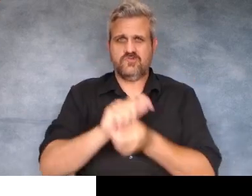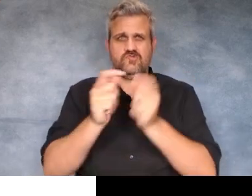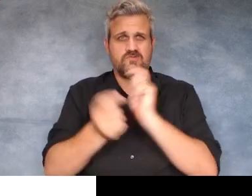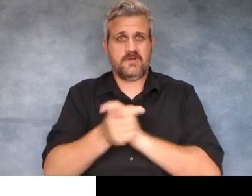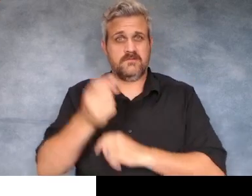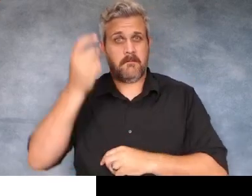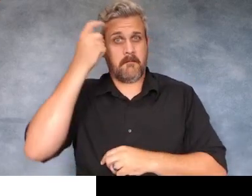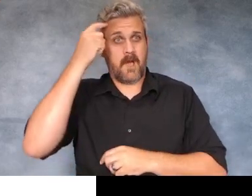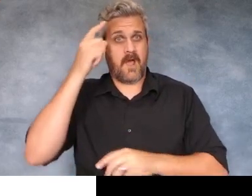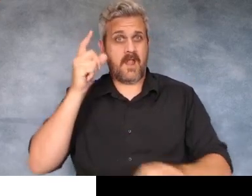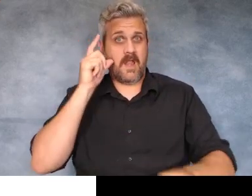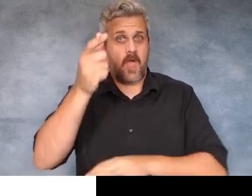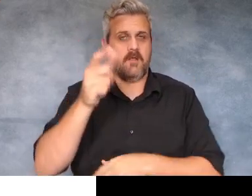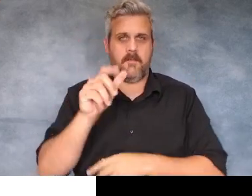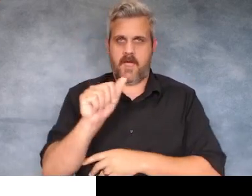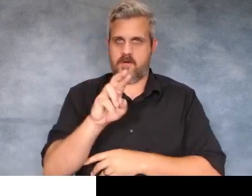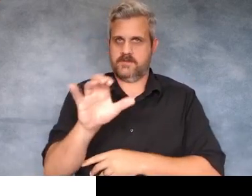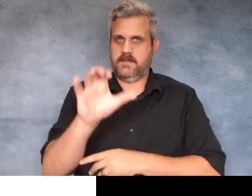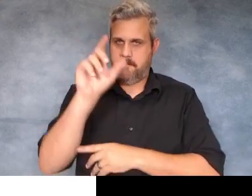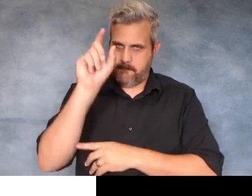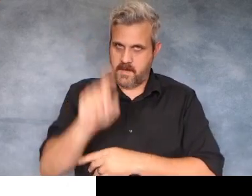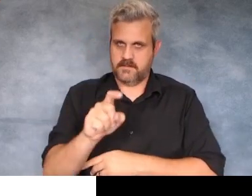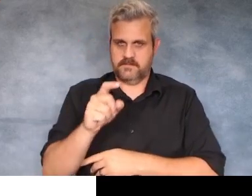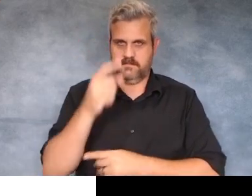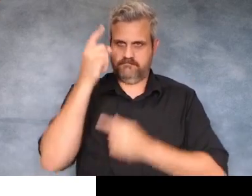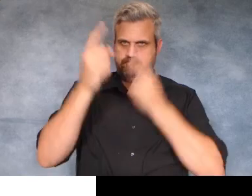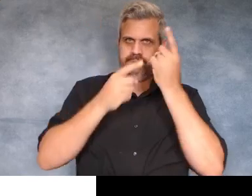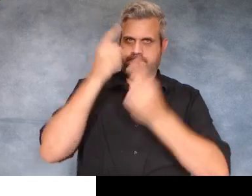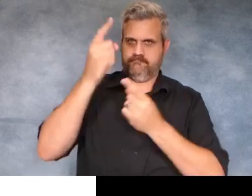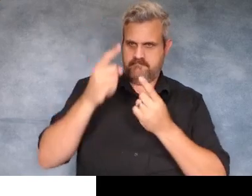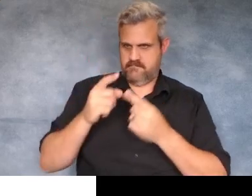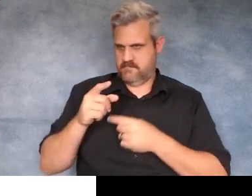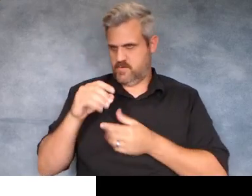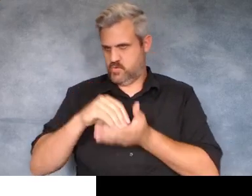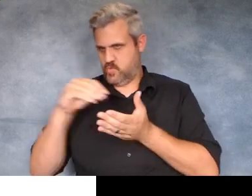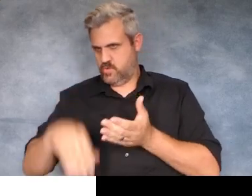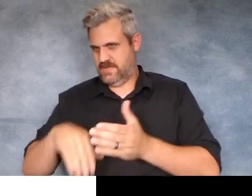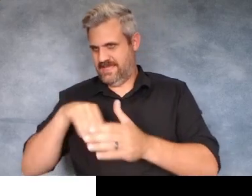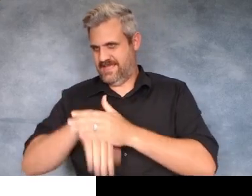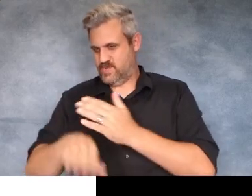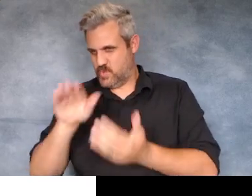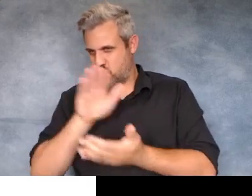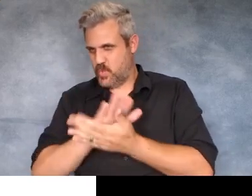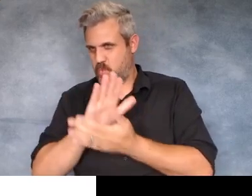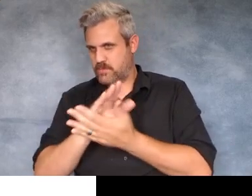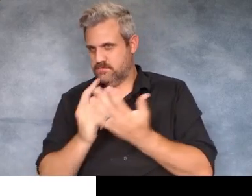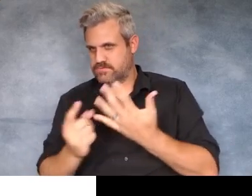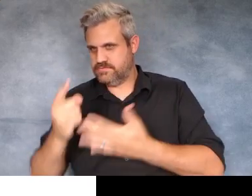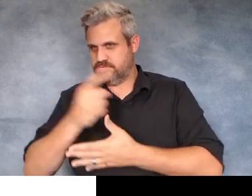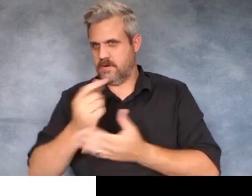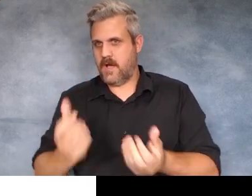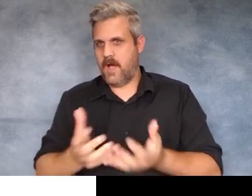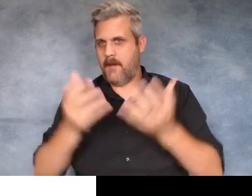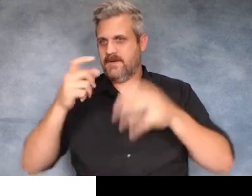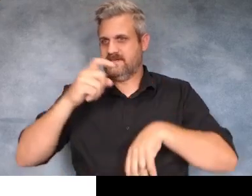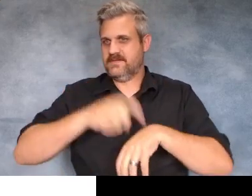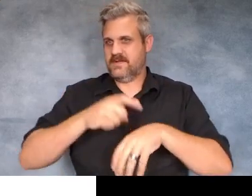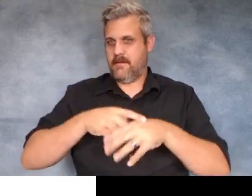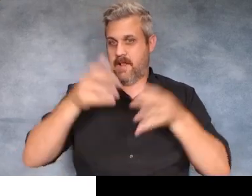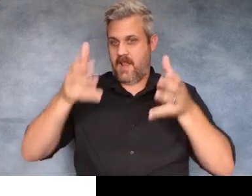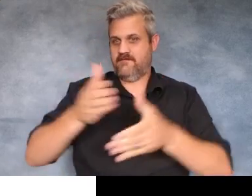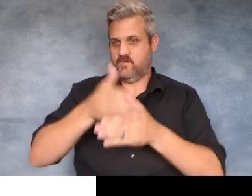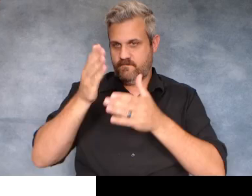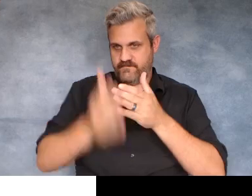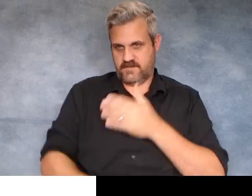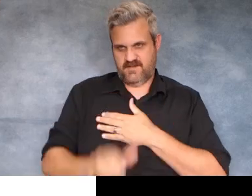but the ARC must consider the length of time the student will be enrolled in school and have available to complete the required course of